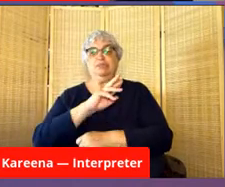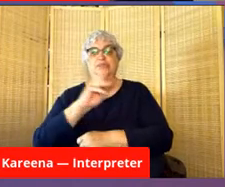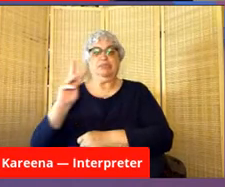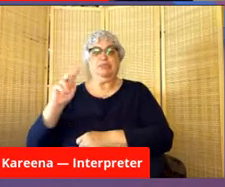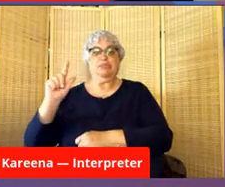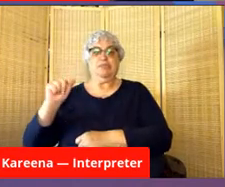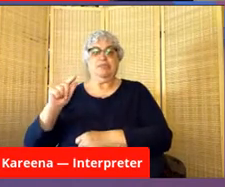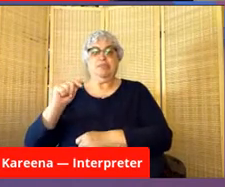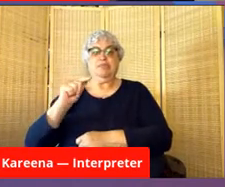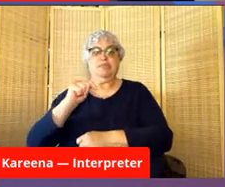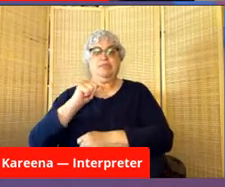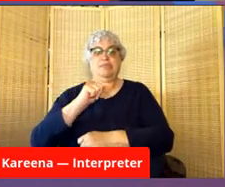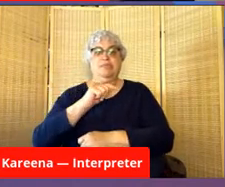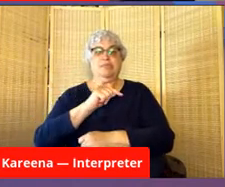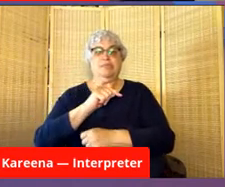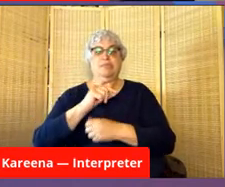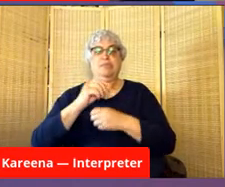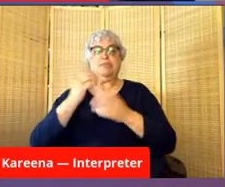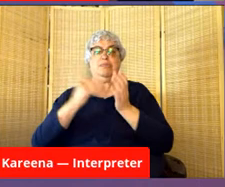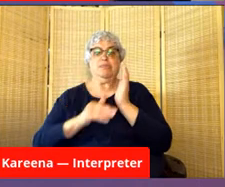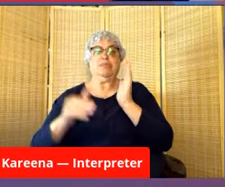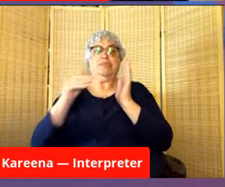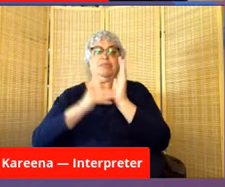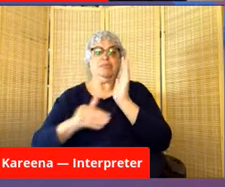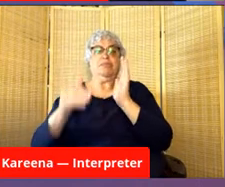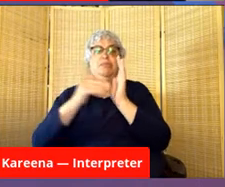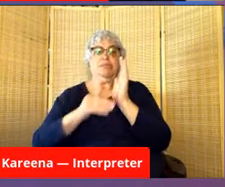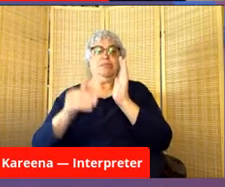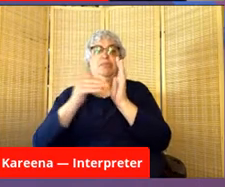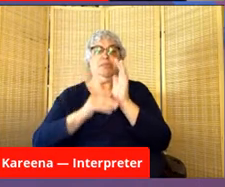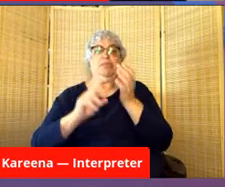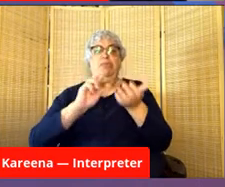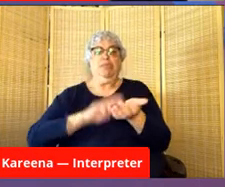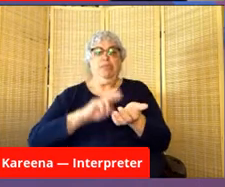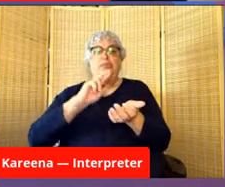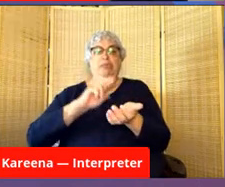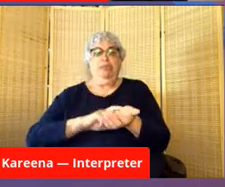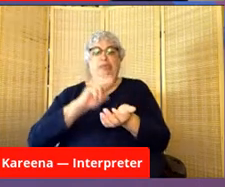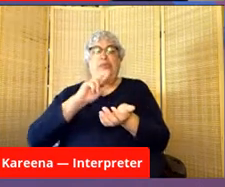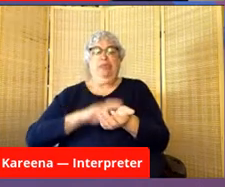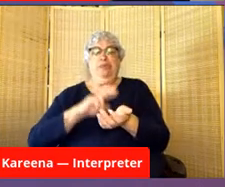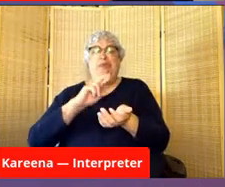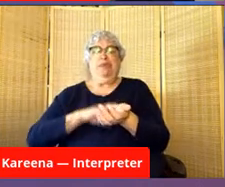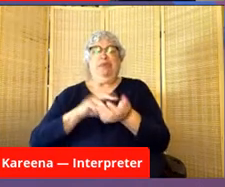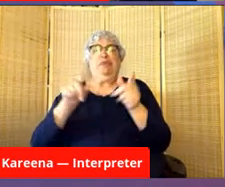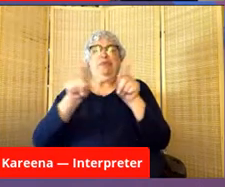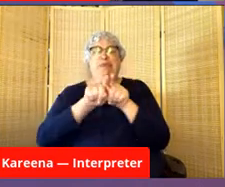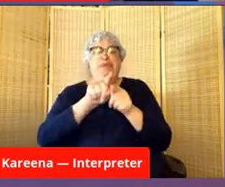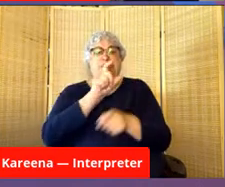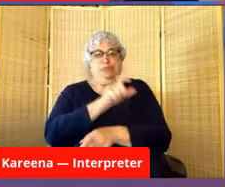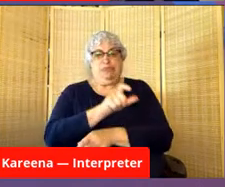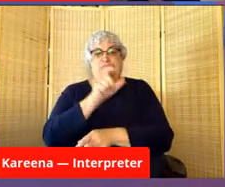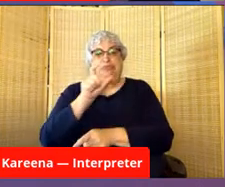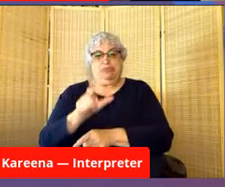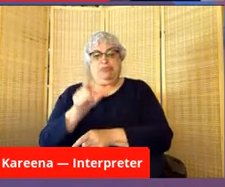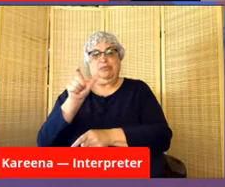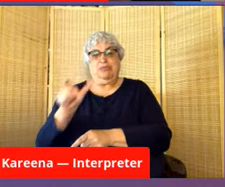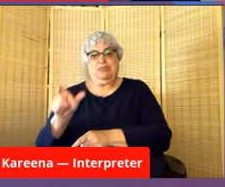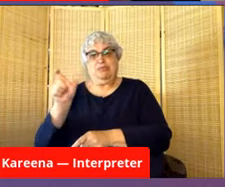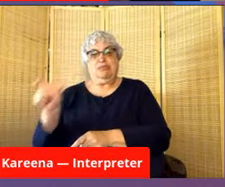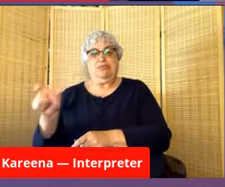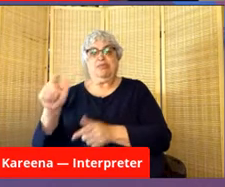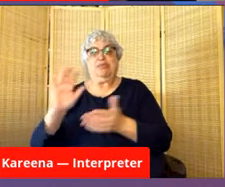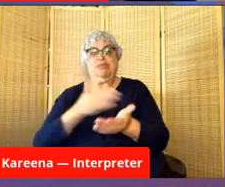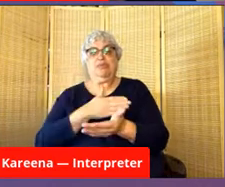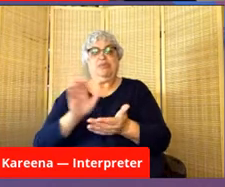melodies tend to be very internally repetitive, have a regular rhythm and phrase structure, and need to be sung in tune